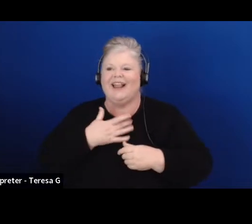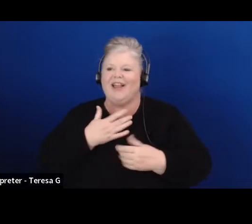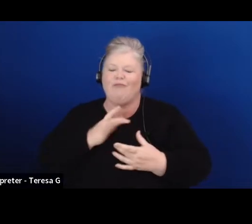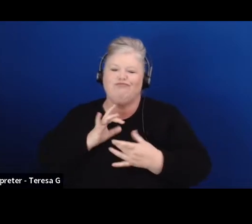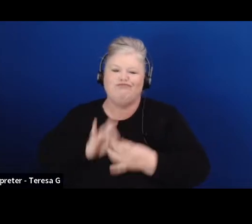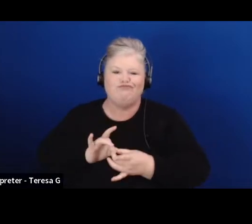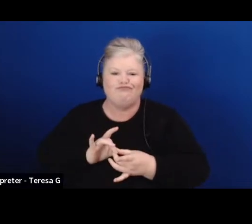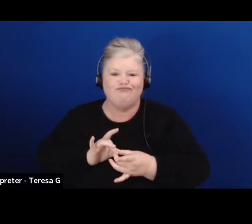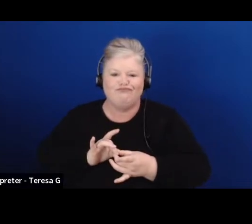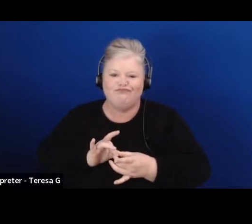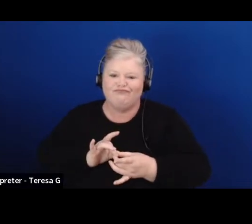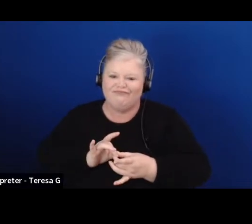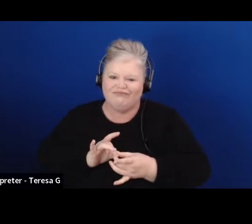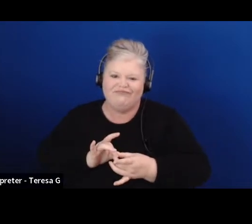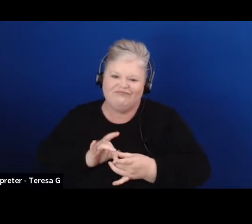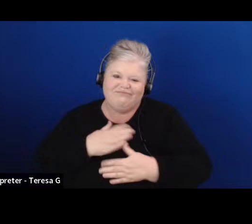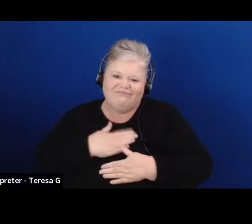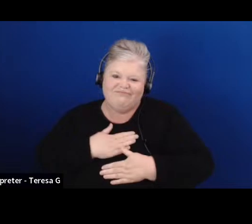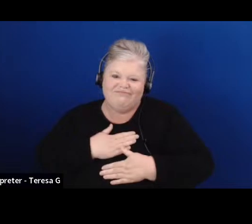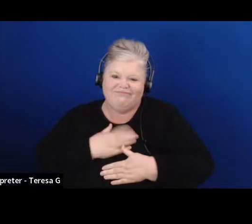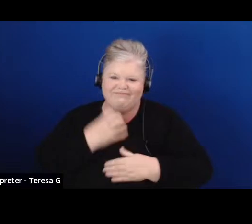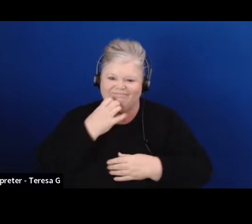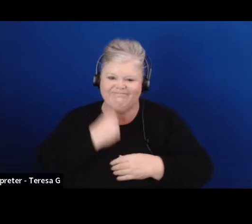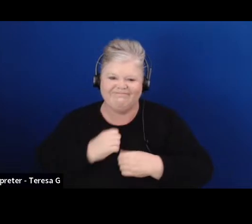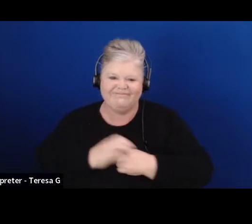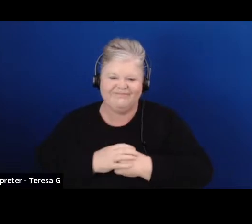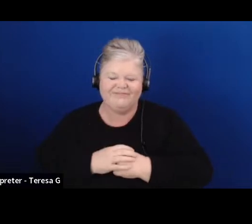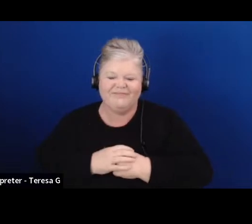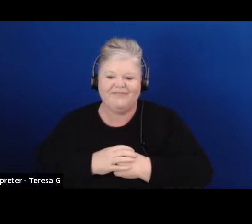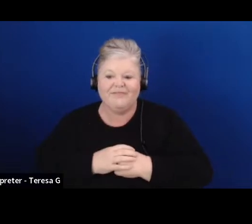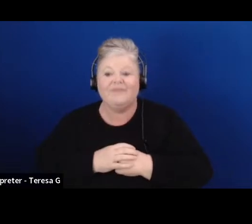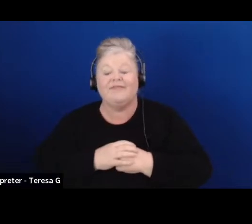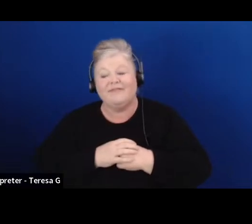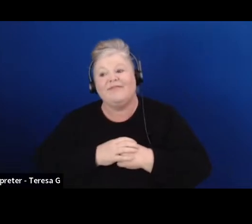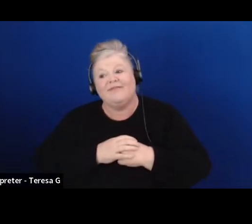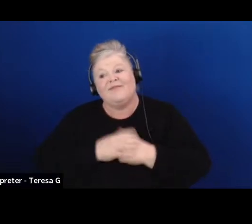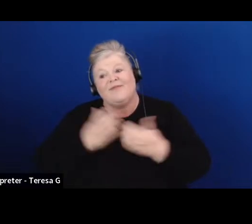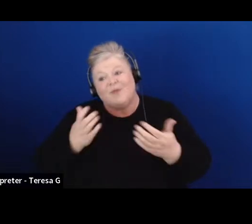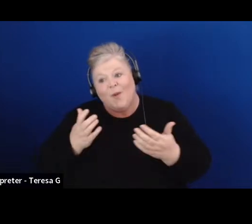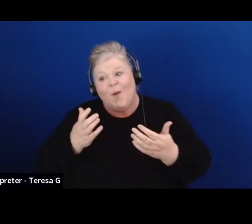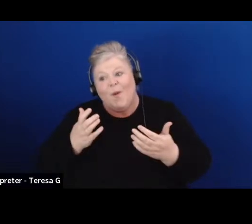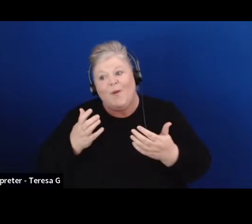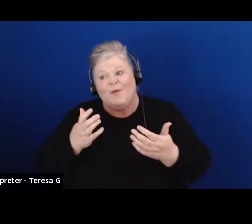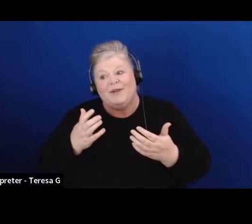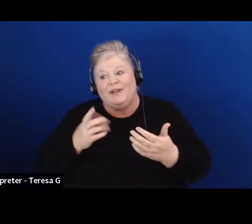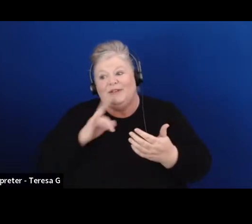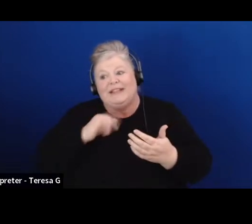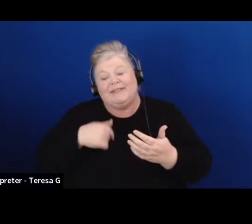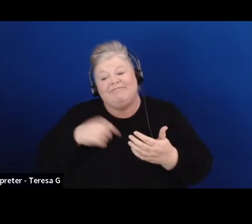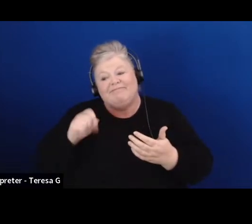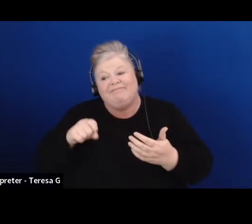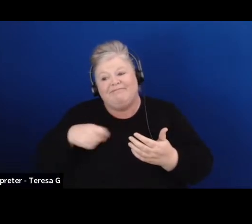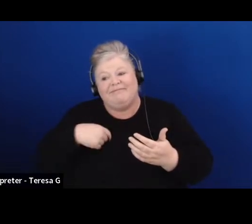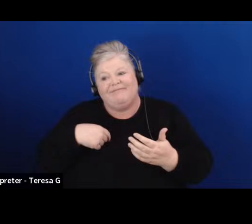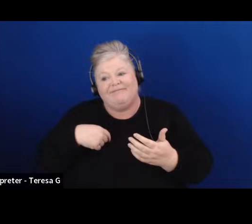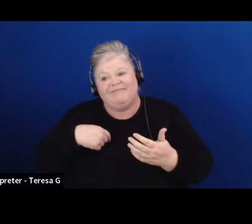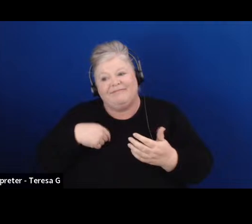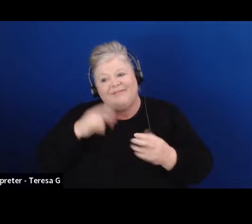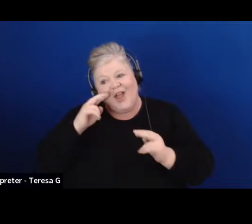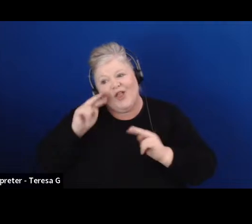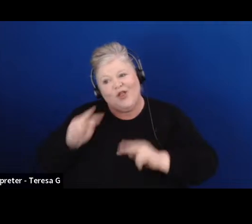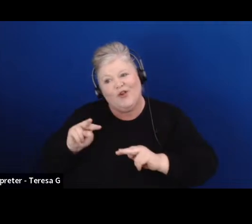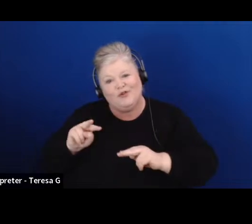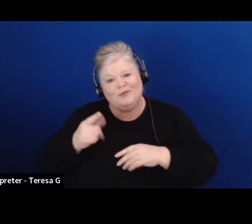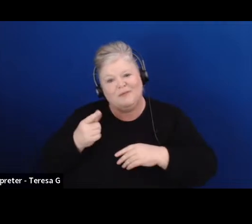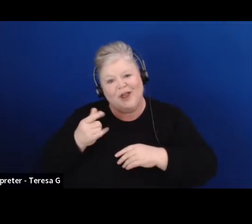that I love. So I suppose I kind of look to those kids to give